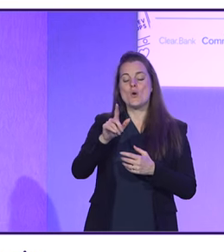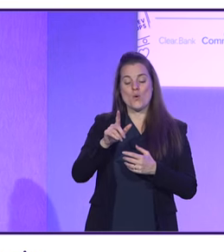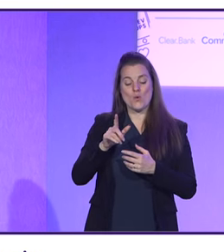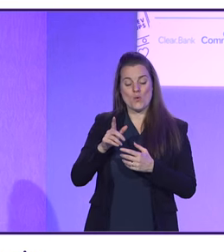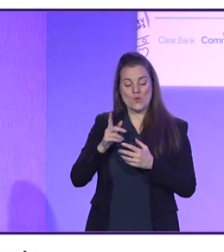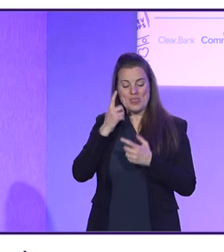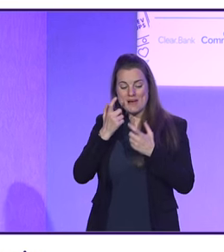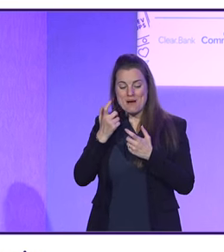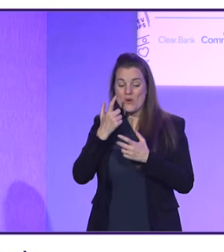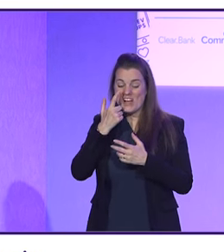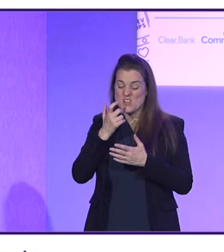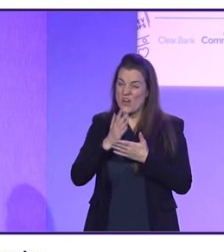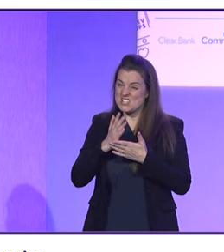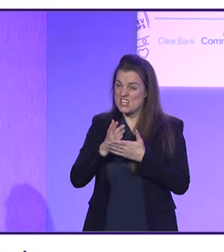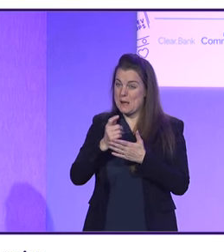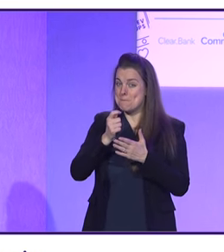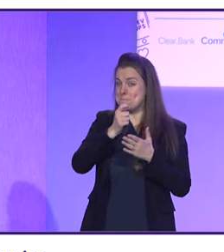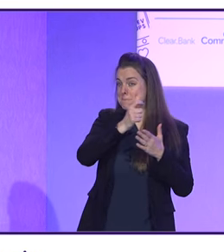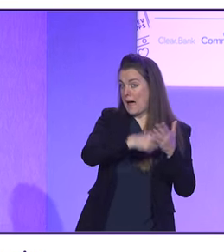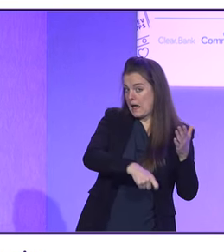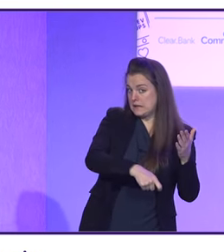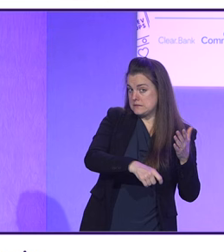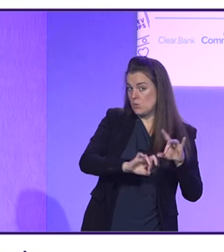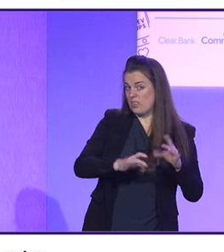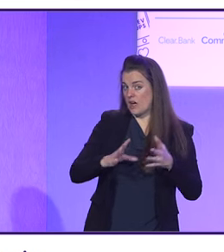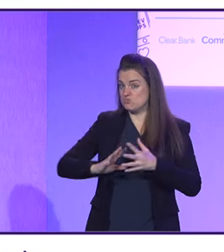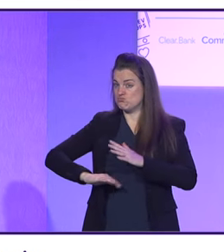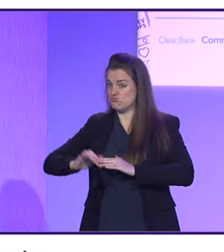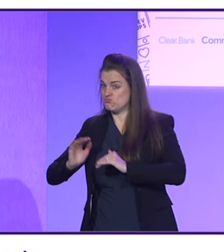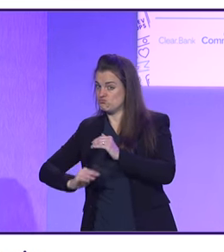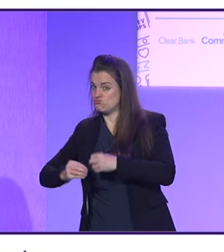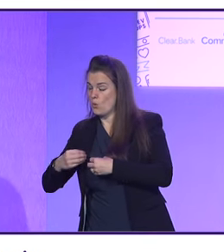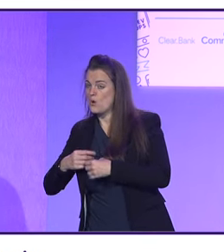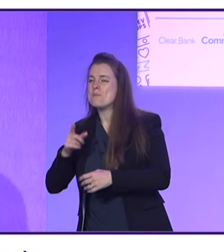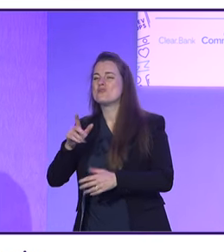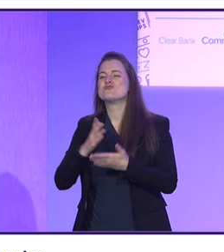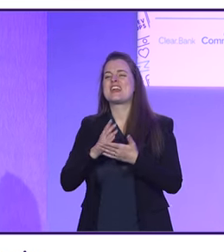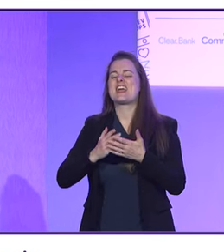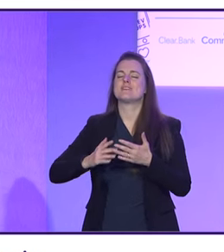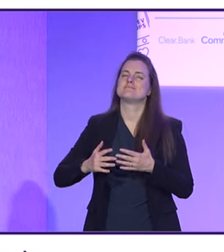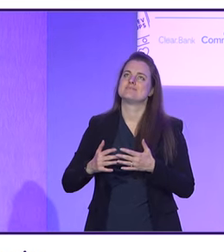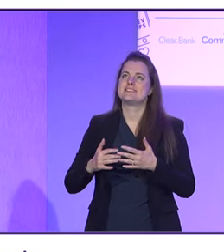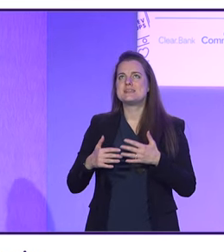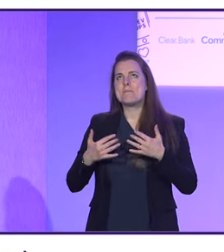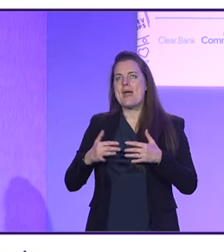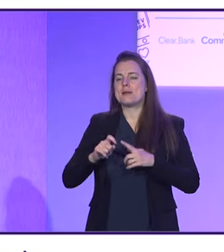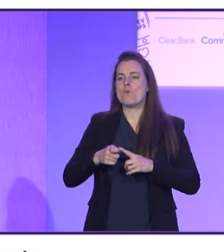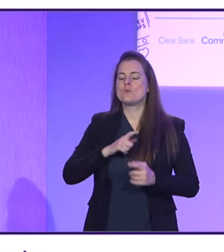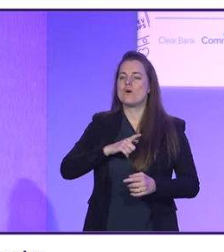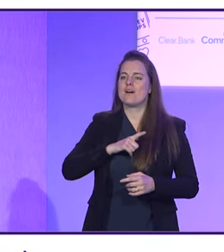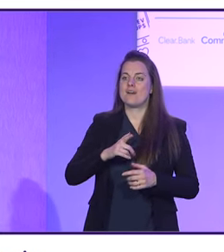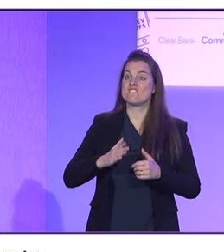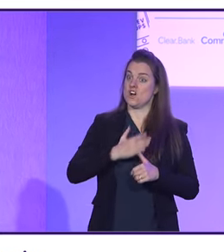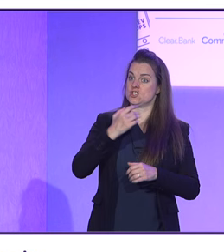this? The reason I think that it's so painful is that first generation PaaS, or platform as a service,